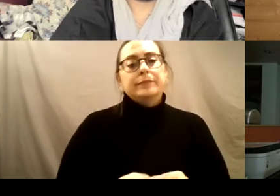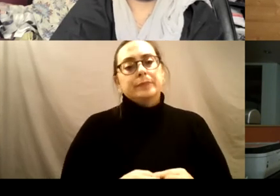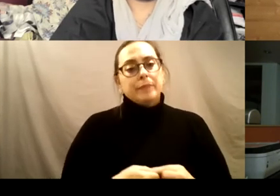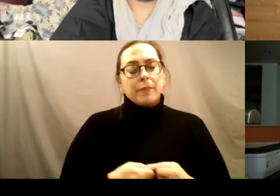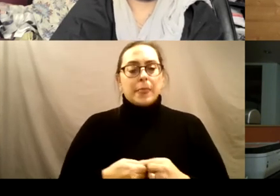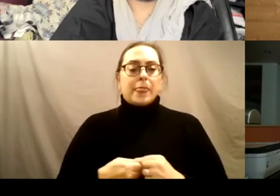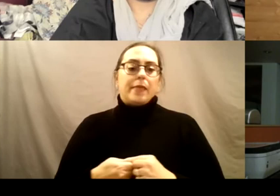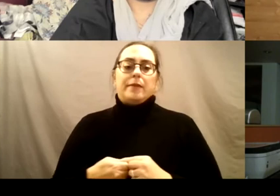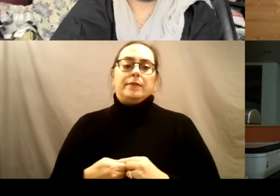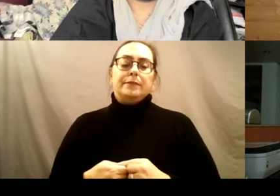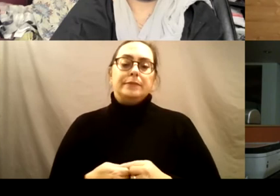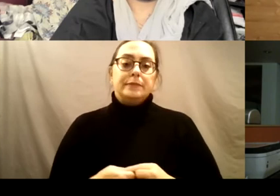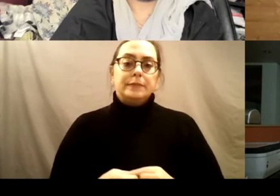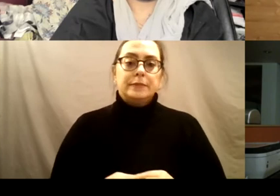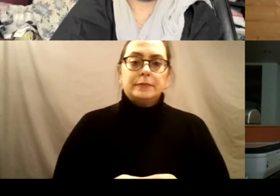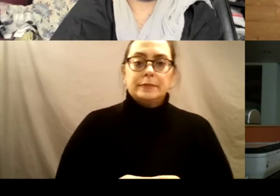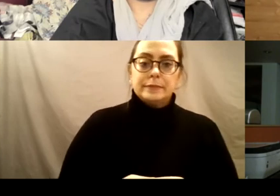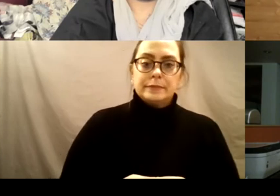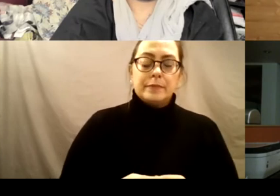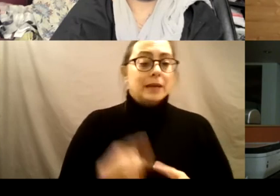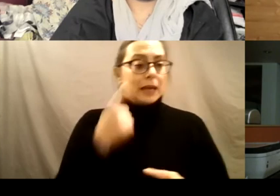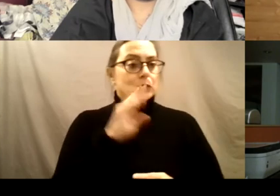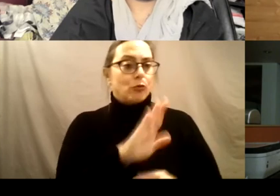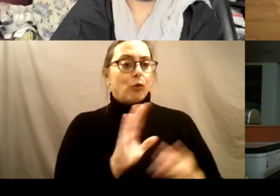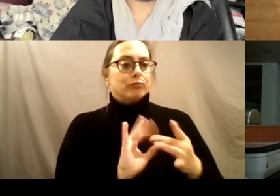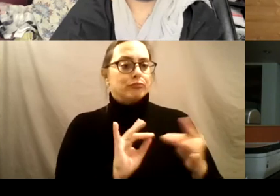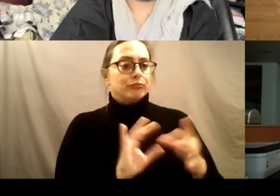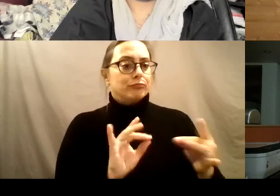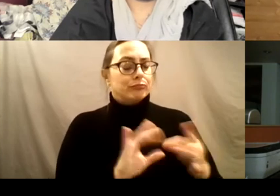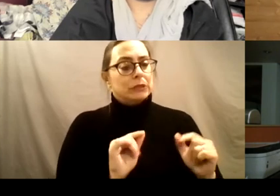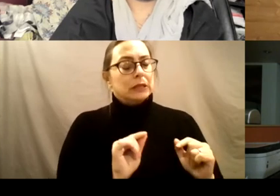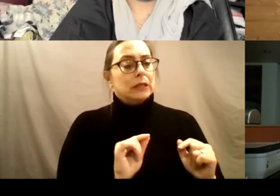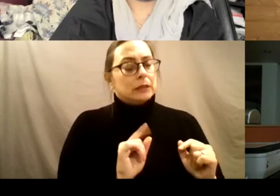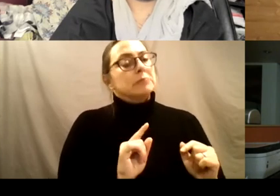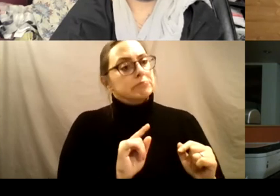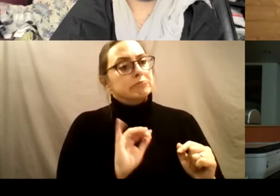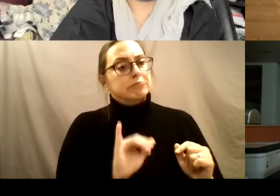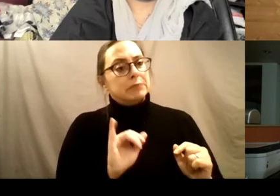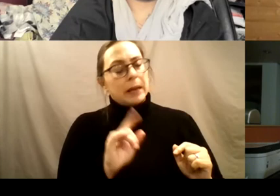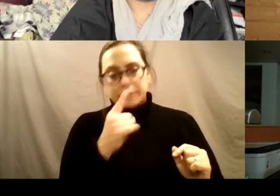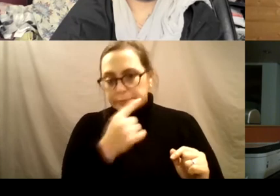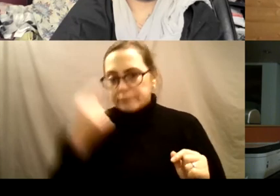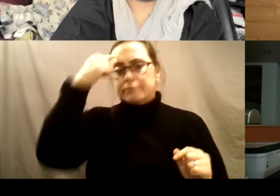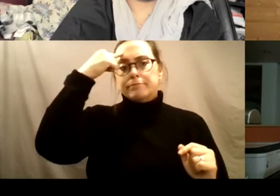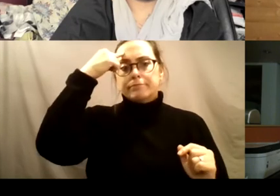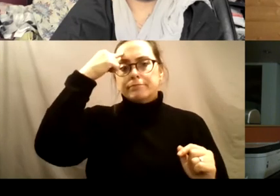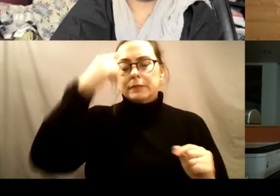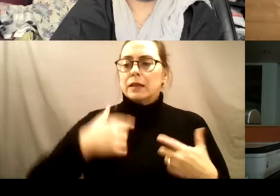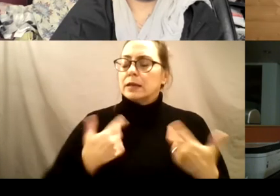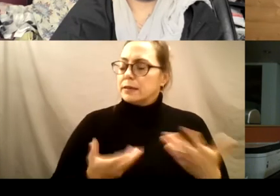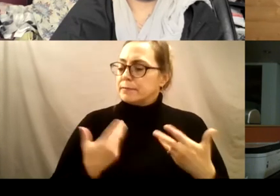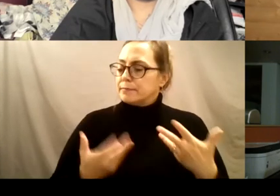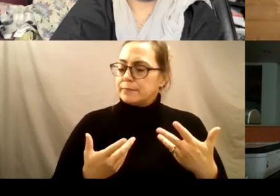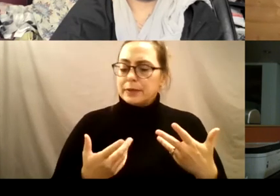it just, because of what you've been saying, it just brings to mind the idea